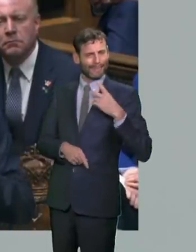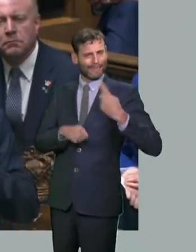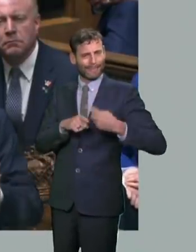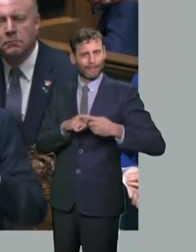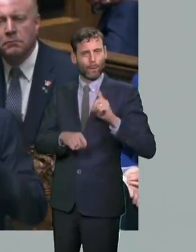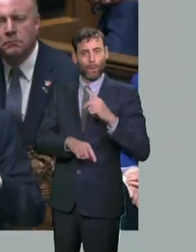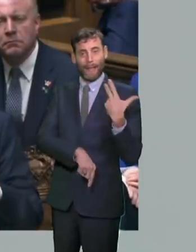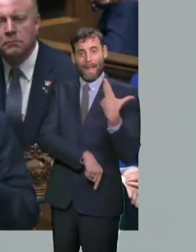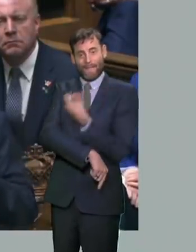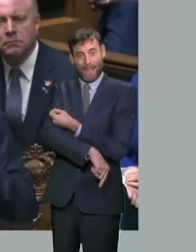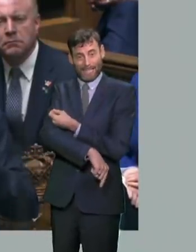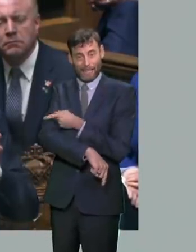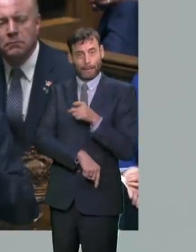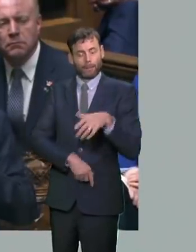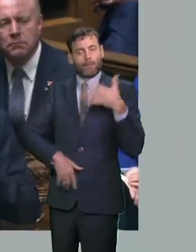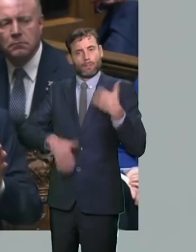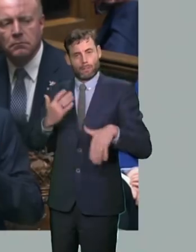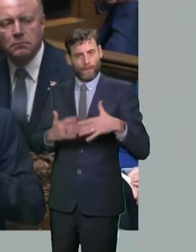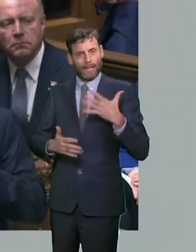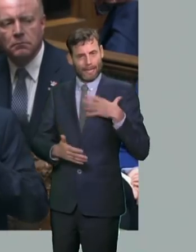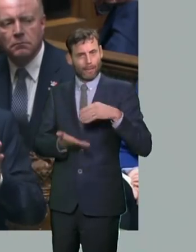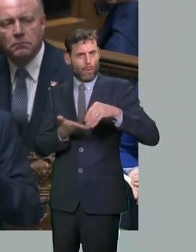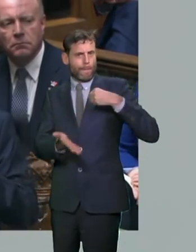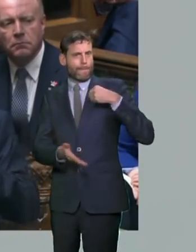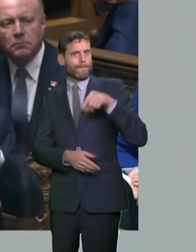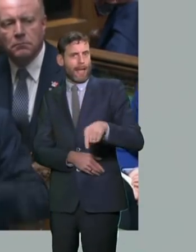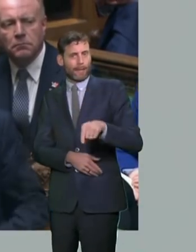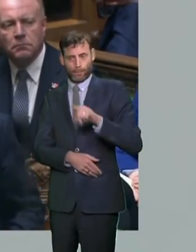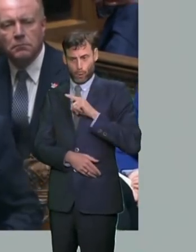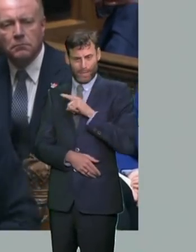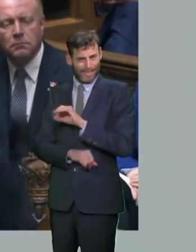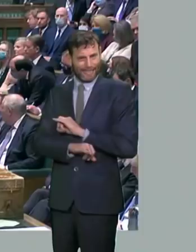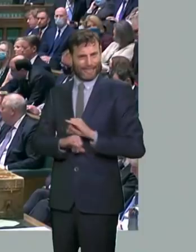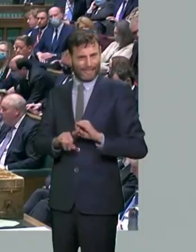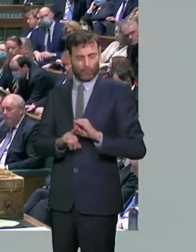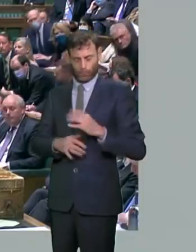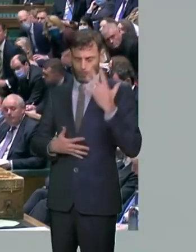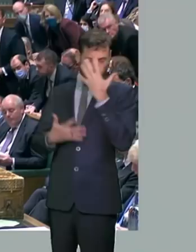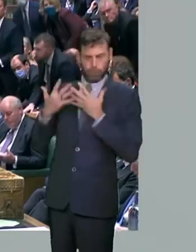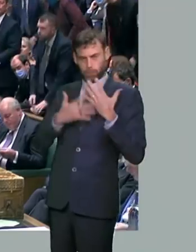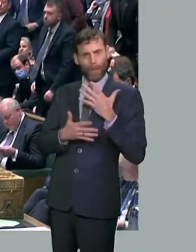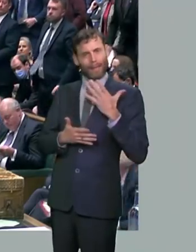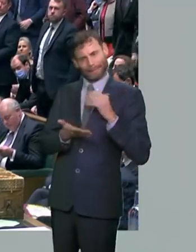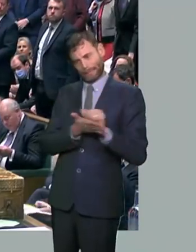now get on with making those payments so people who have suffered these very, very serious reactions can get the financial support they need? Prime